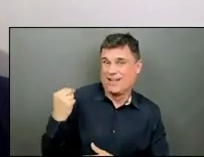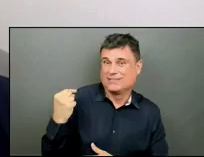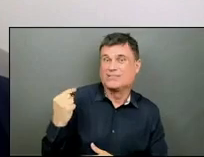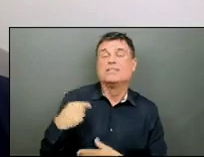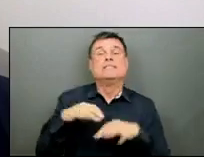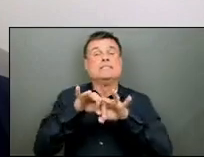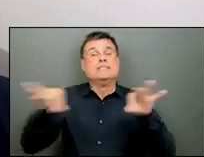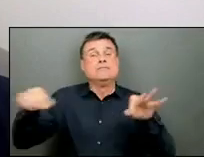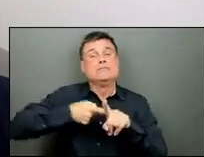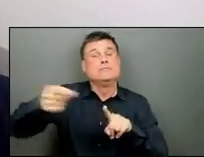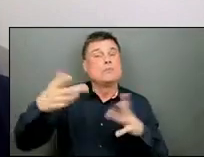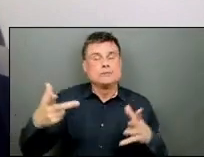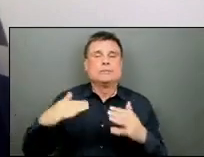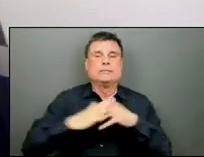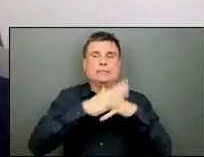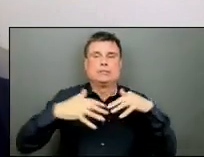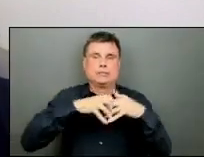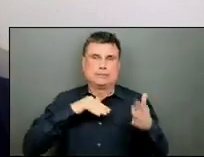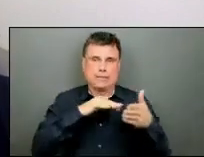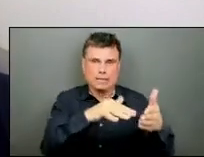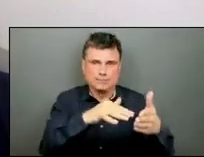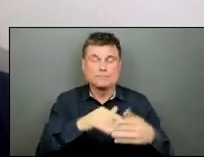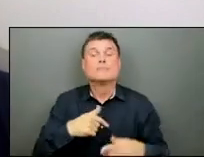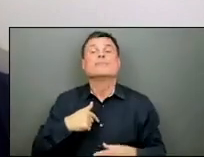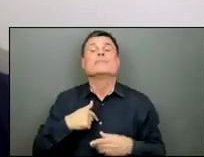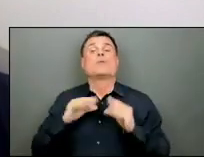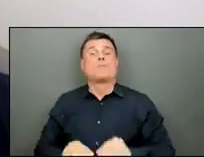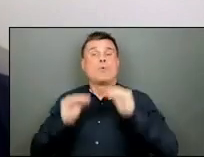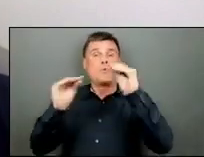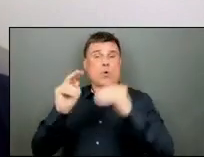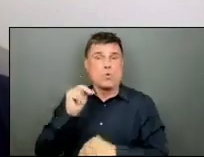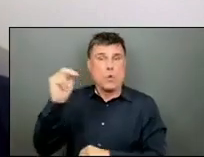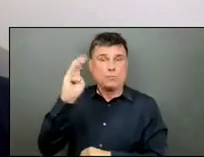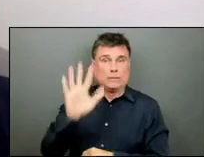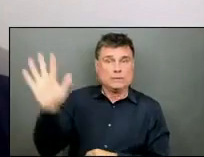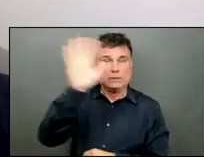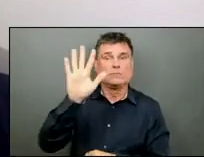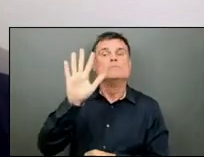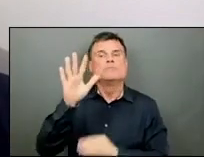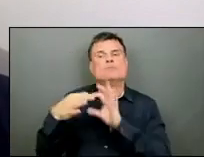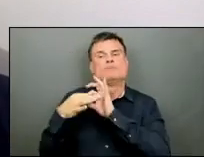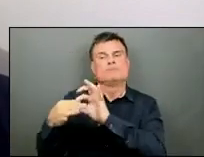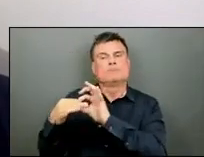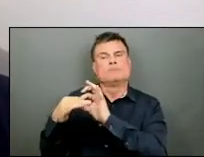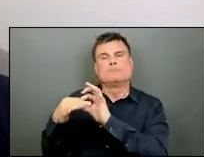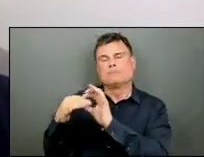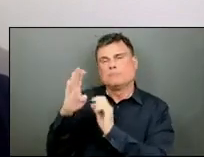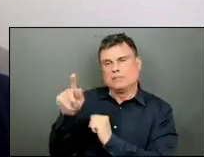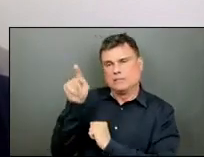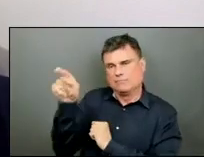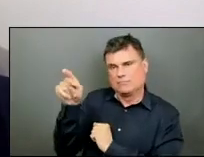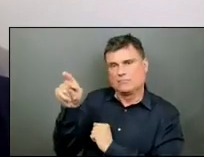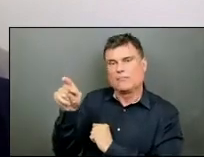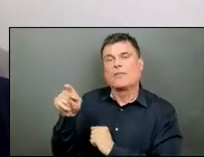moved to Northern BC to reconnect with my family. I was able to move to Fort St. John area.